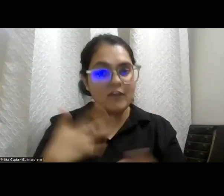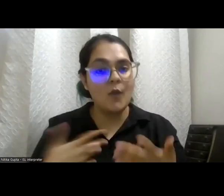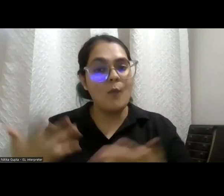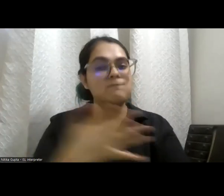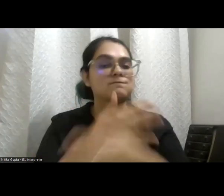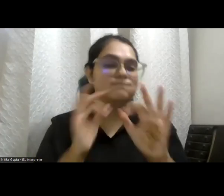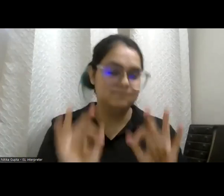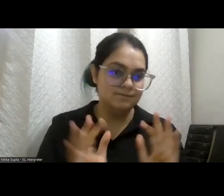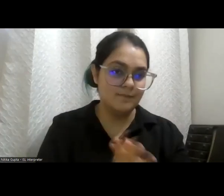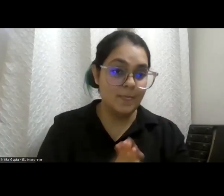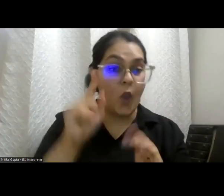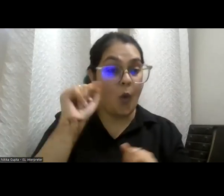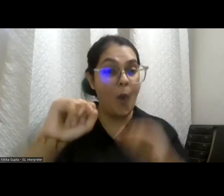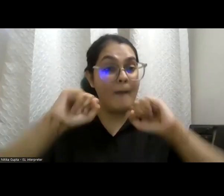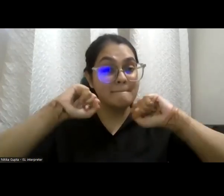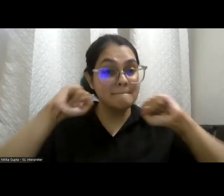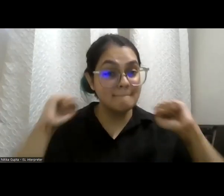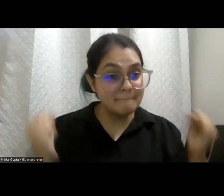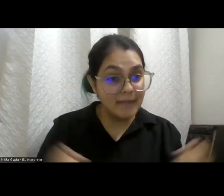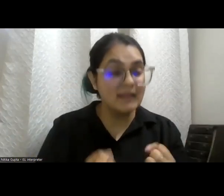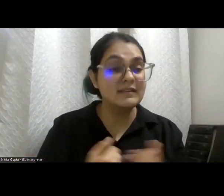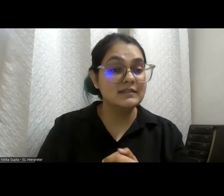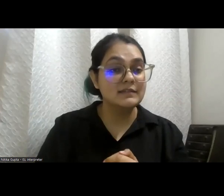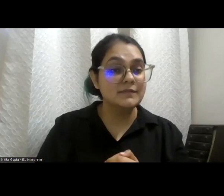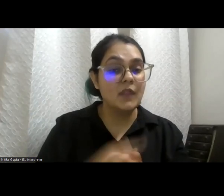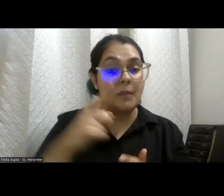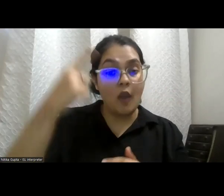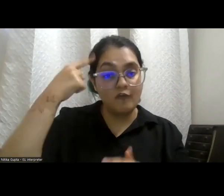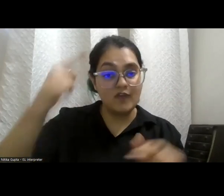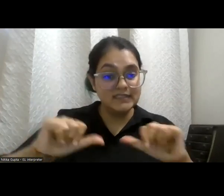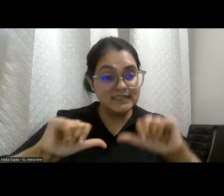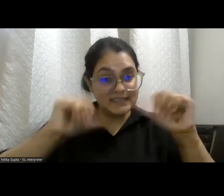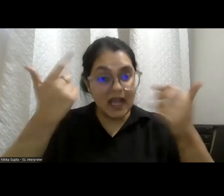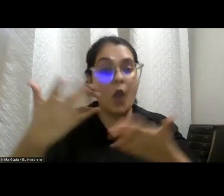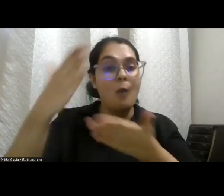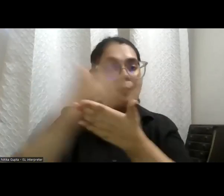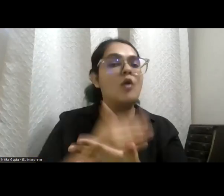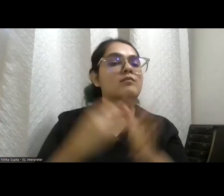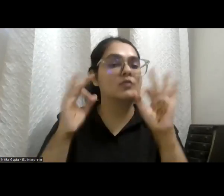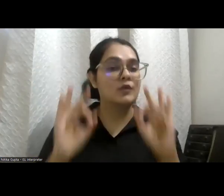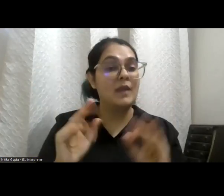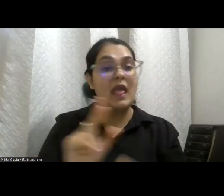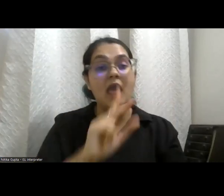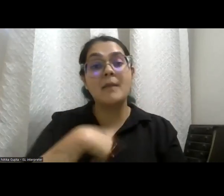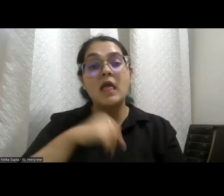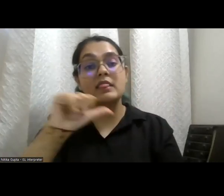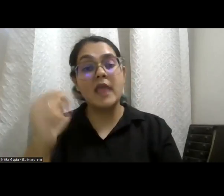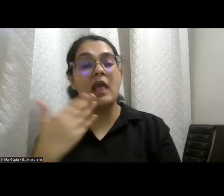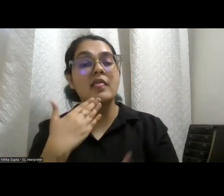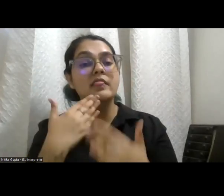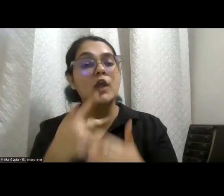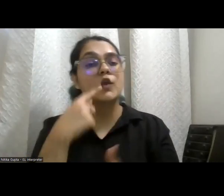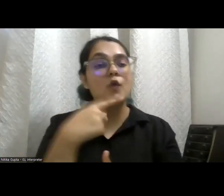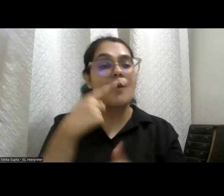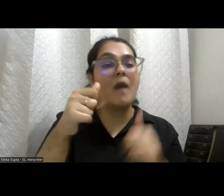reality. Your efforts have contributed immensely to the success of the event. Next, I would like to express my gratitude to